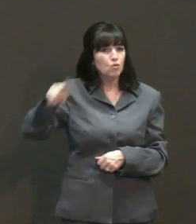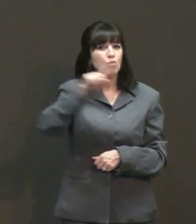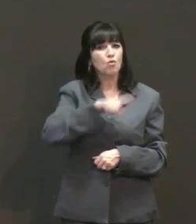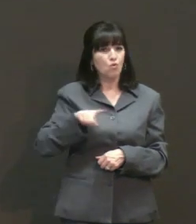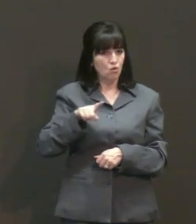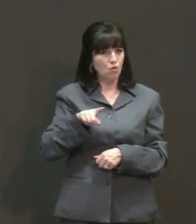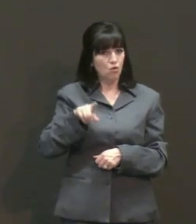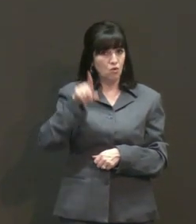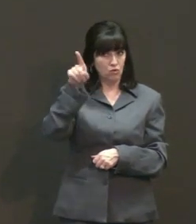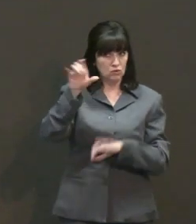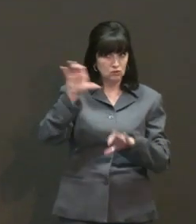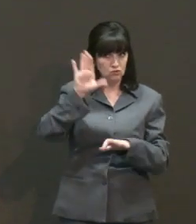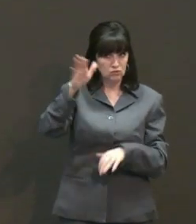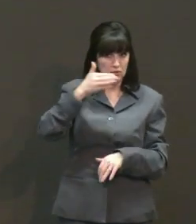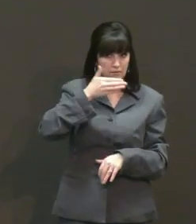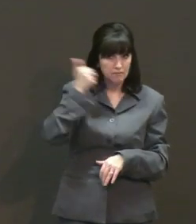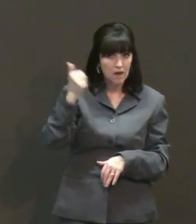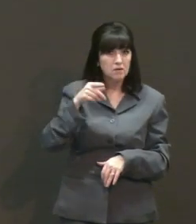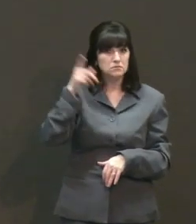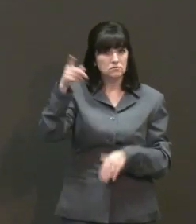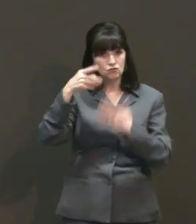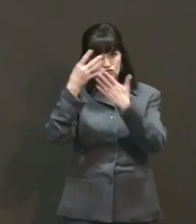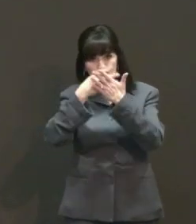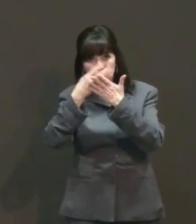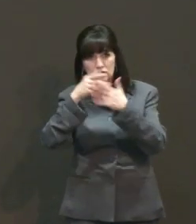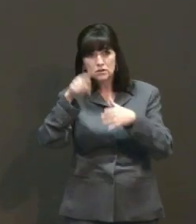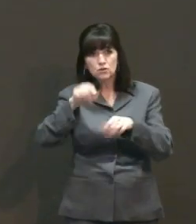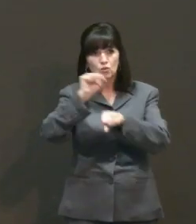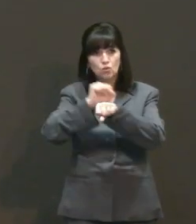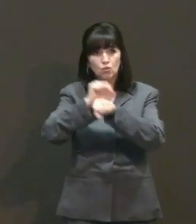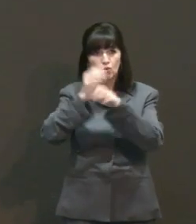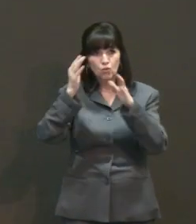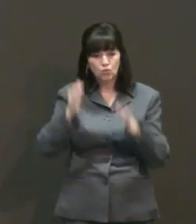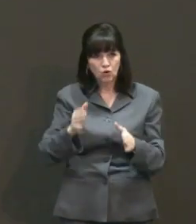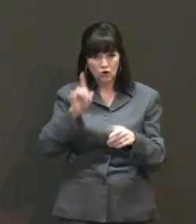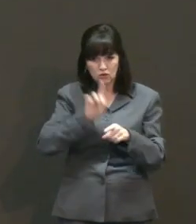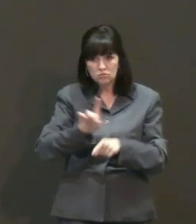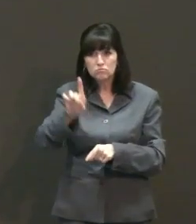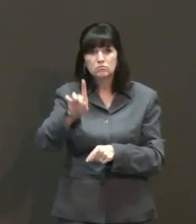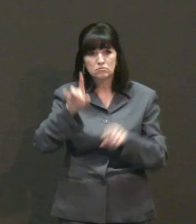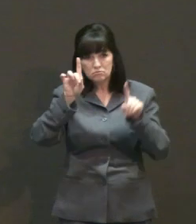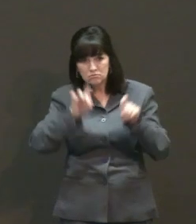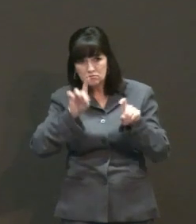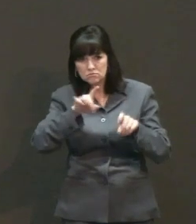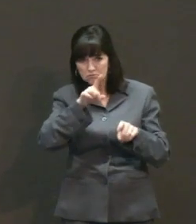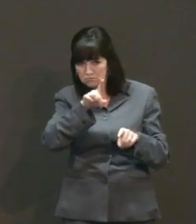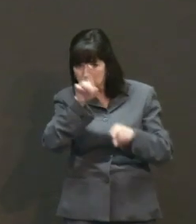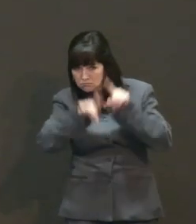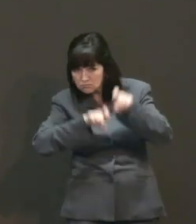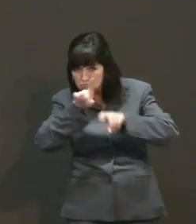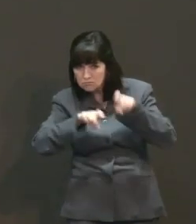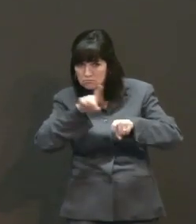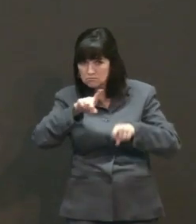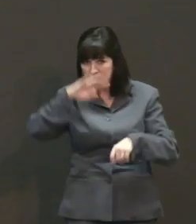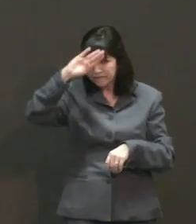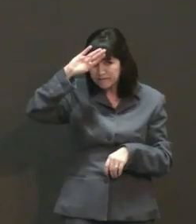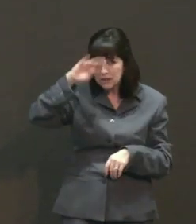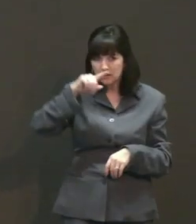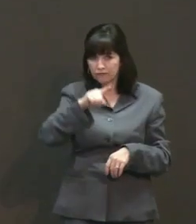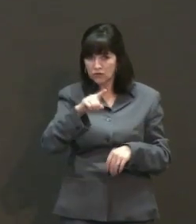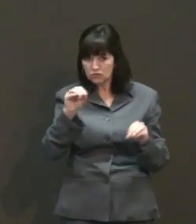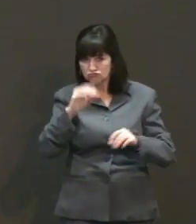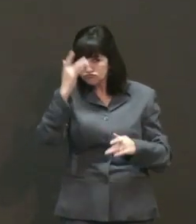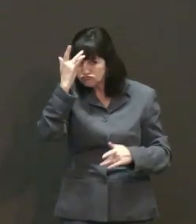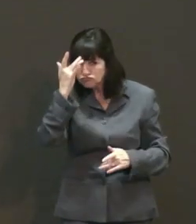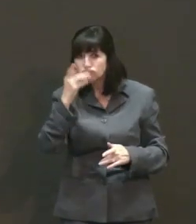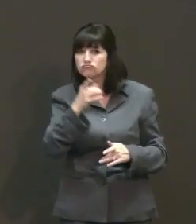to screen the workers and to ensure, if they're ill, that they are not coming to work,